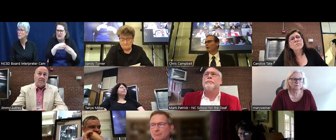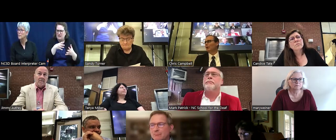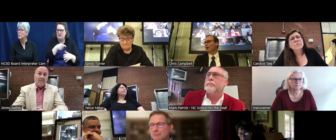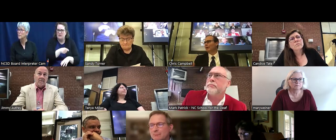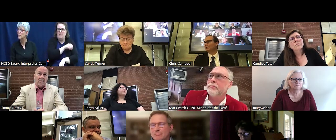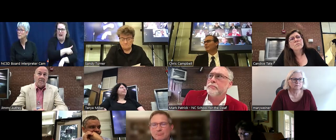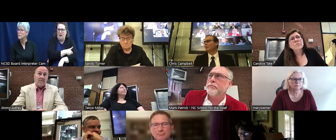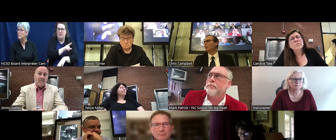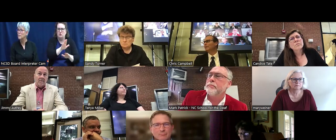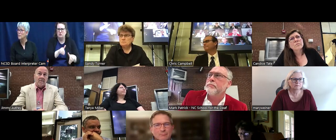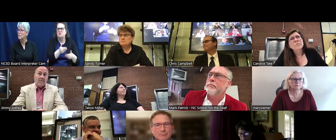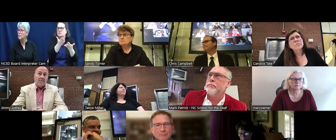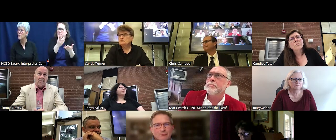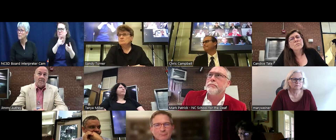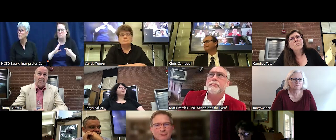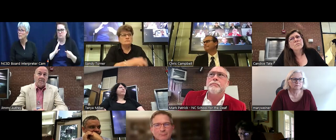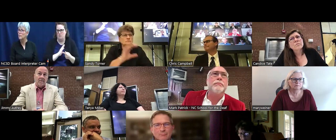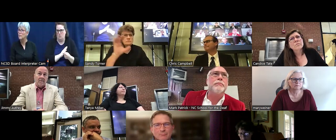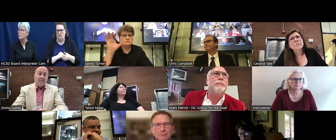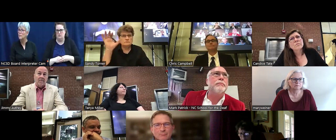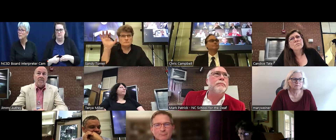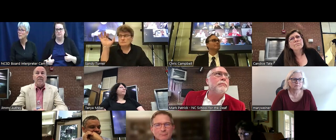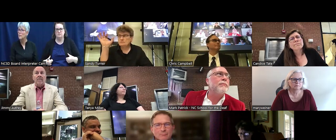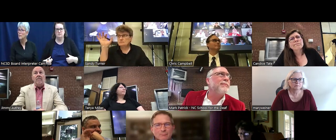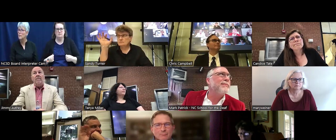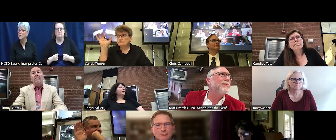your load as a full board.